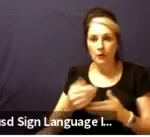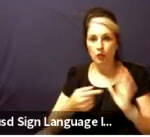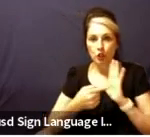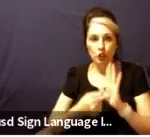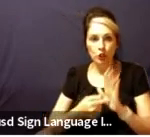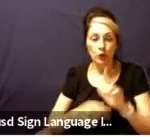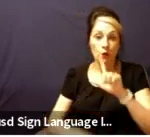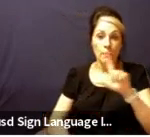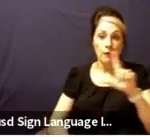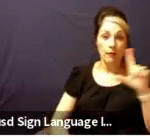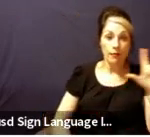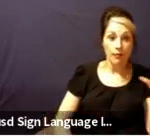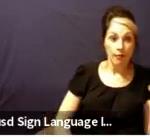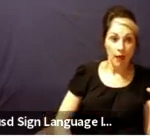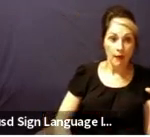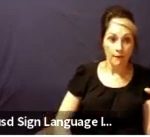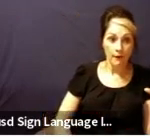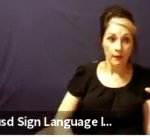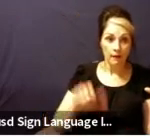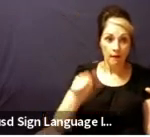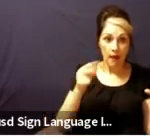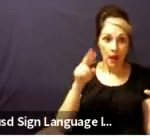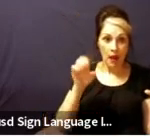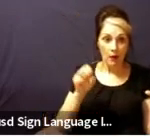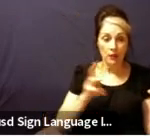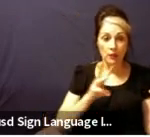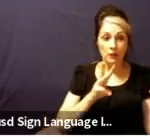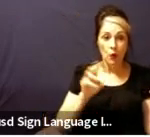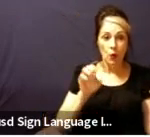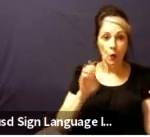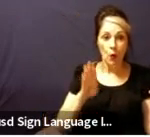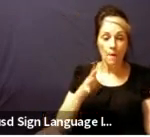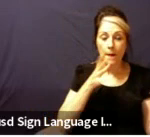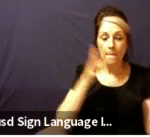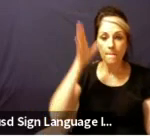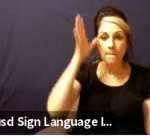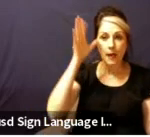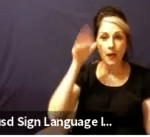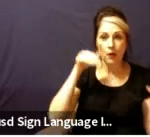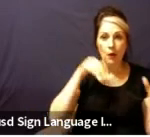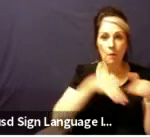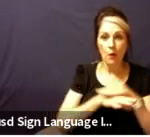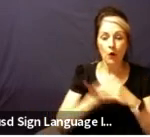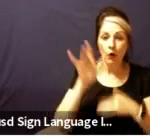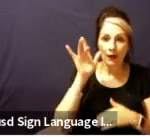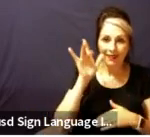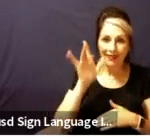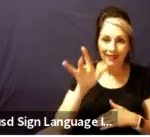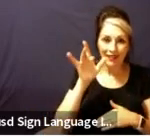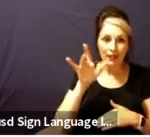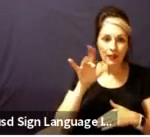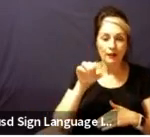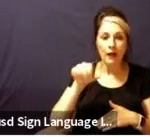far left that says Aeries Web Parent Portal, you will click on. And from there, you'll get to